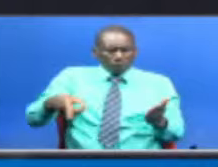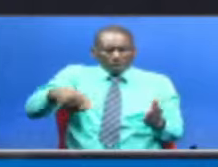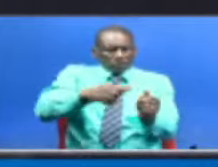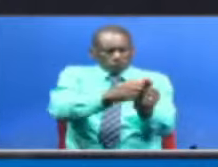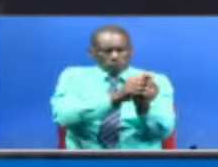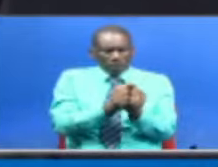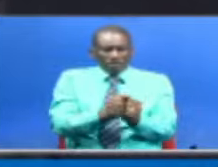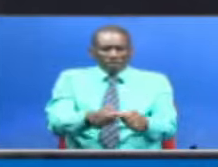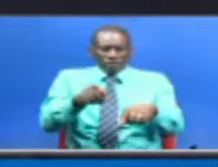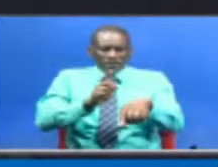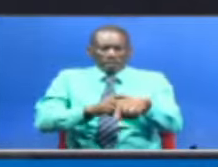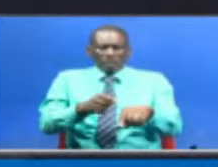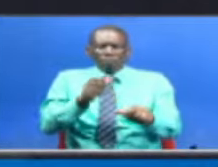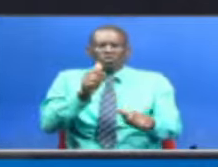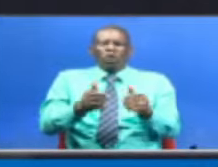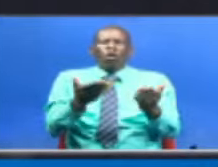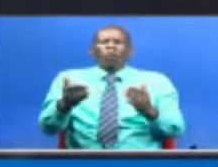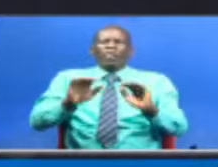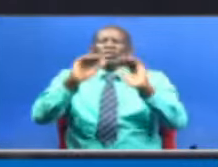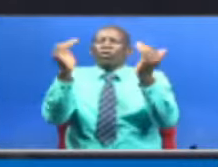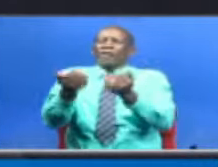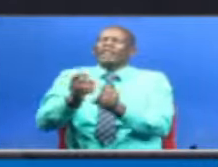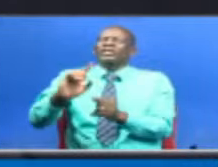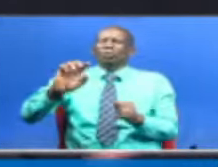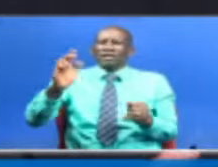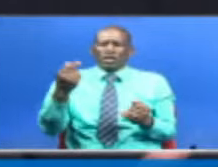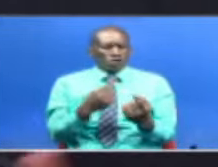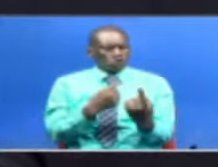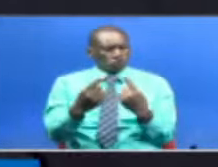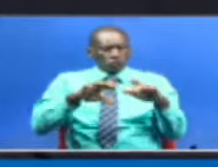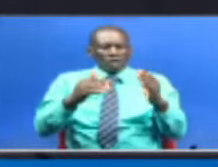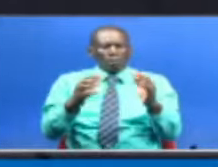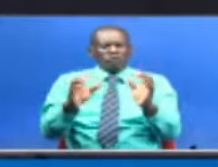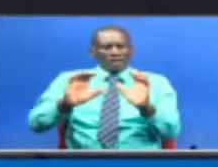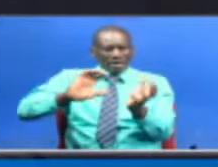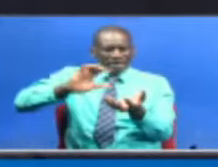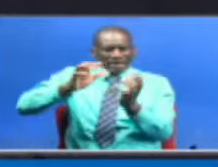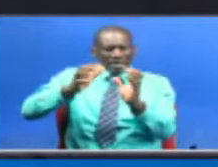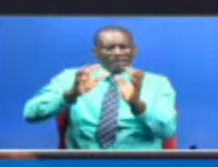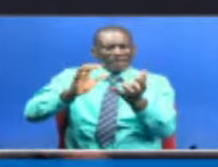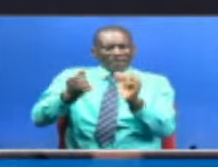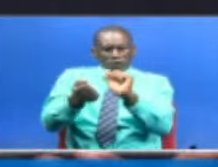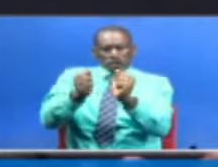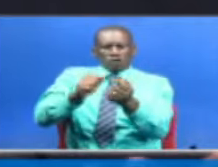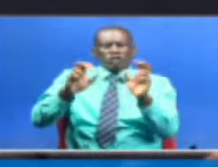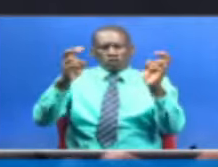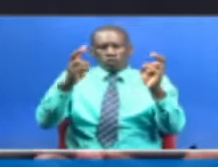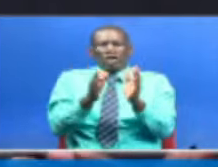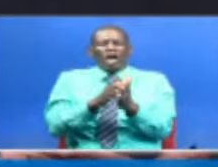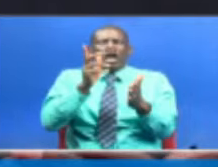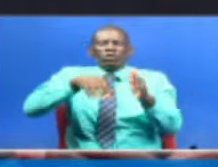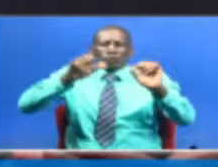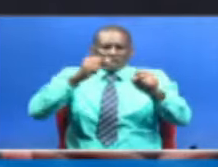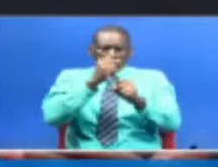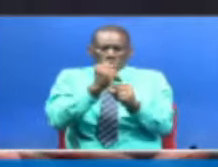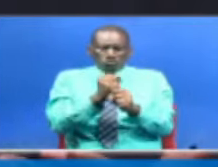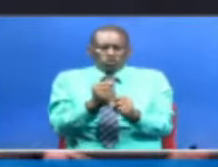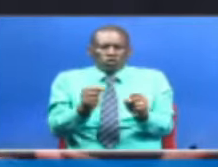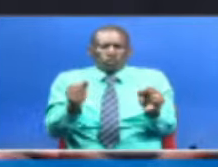are hosting the world in Nairobi, Kenya, to talk about climate change issues and what we're going to do to